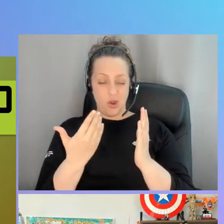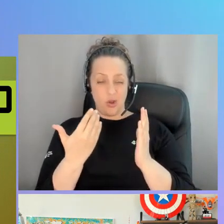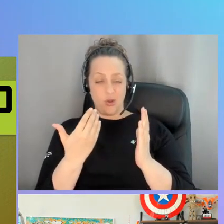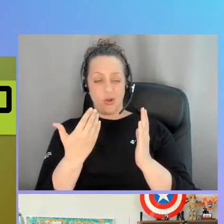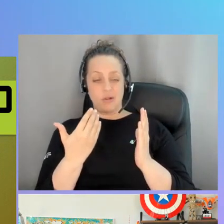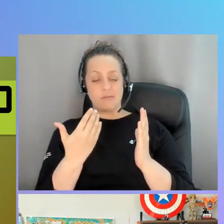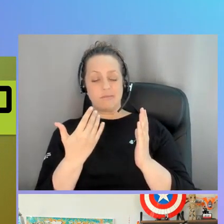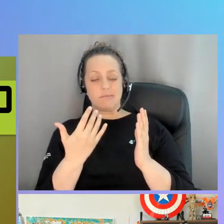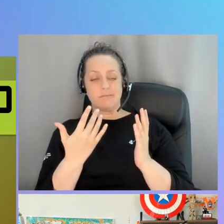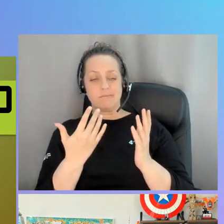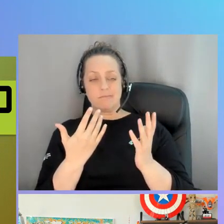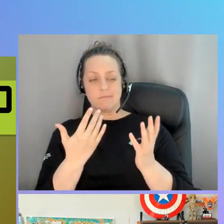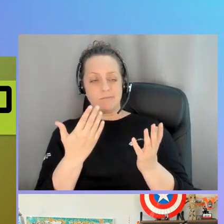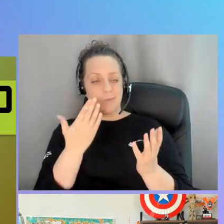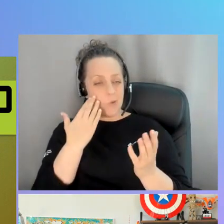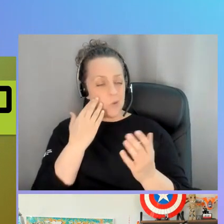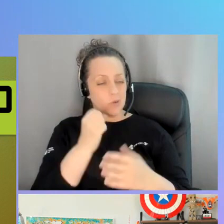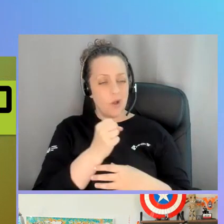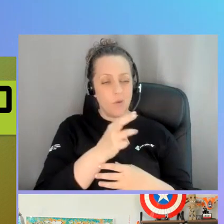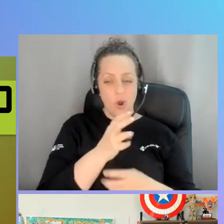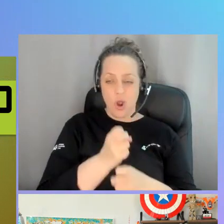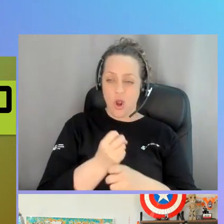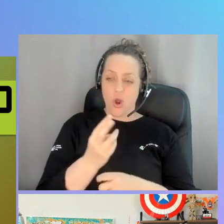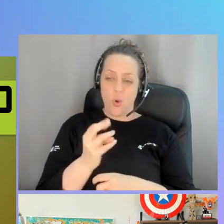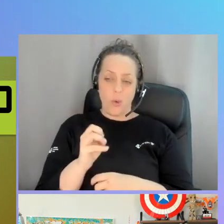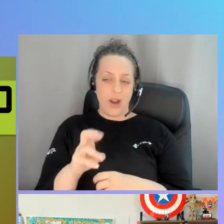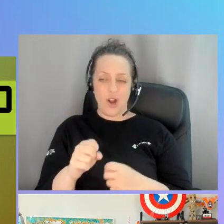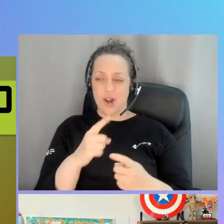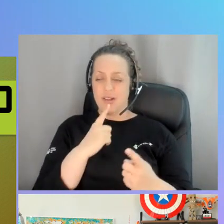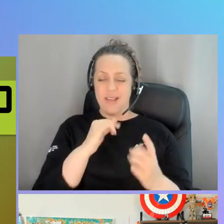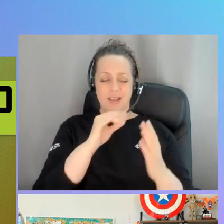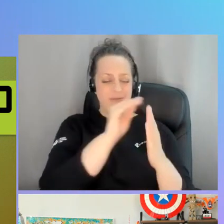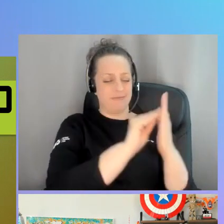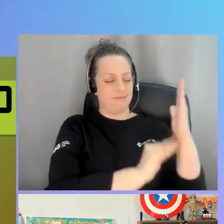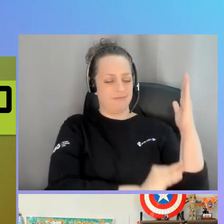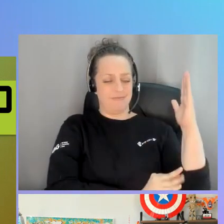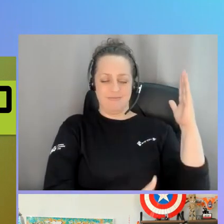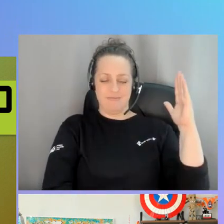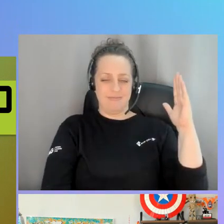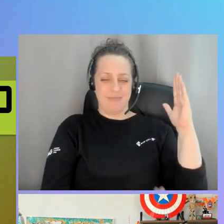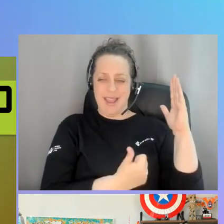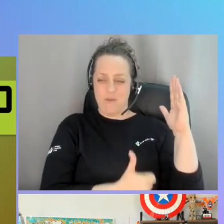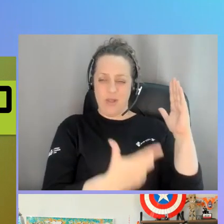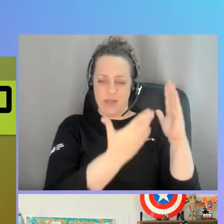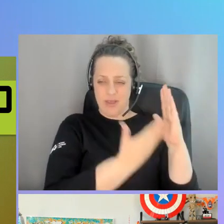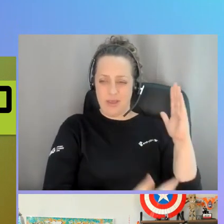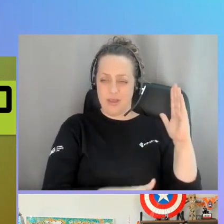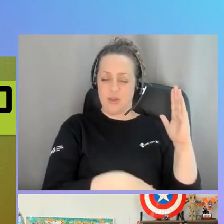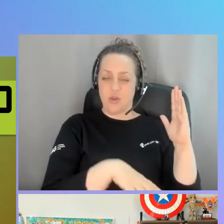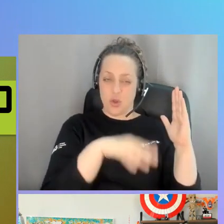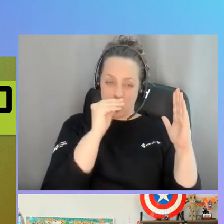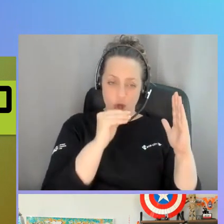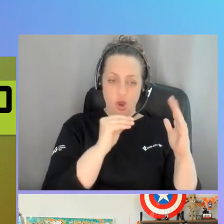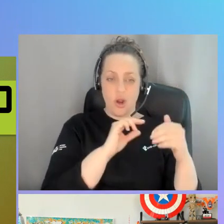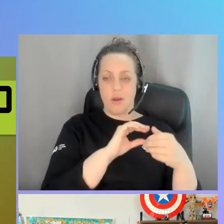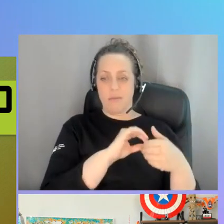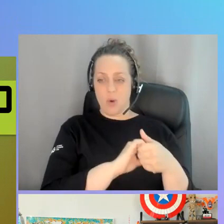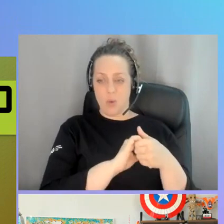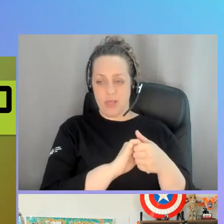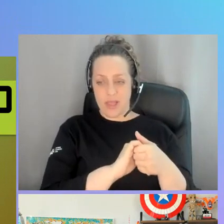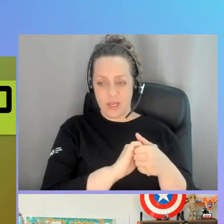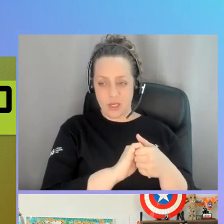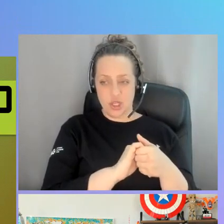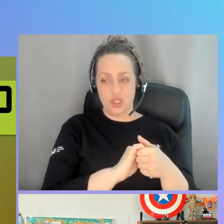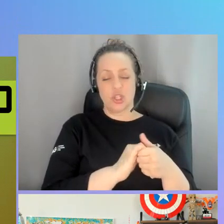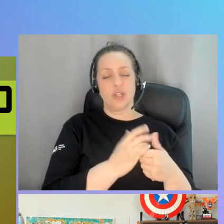kind of software, hardware things, this is just a fantastic place to start. And it gives you a place to learn, build relationships, make